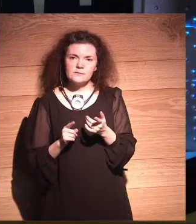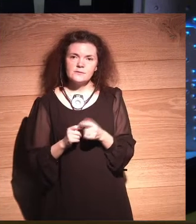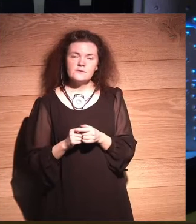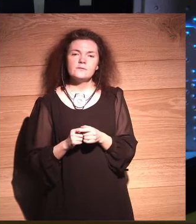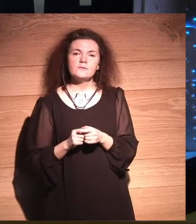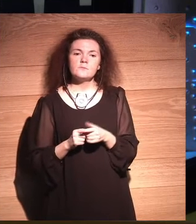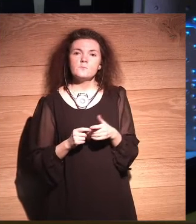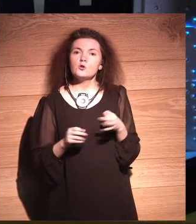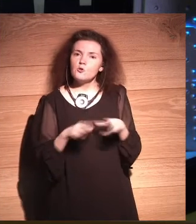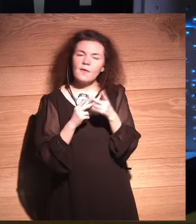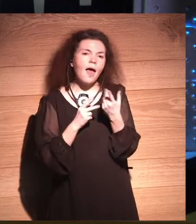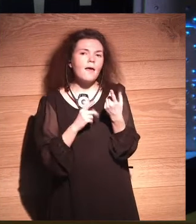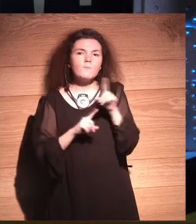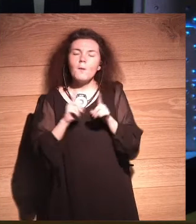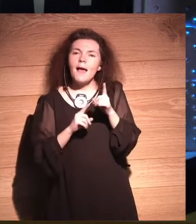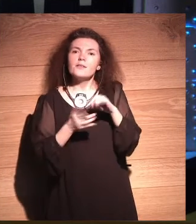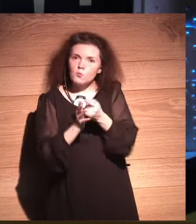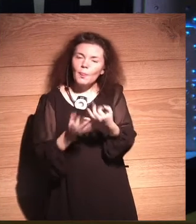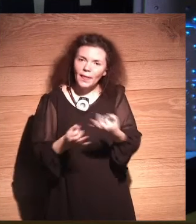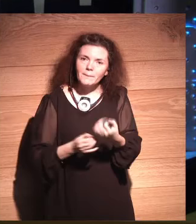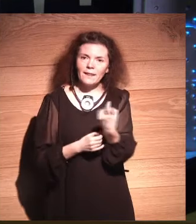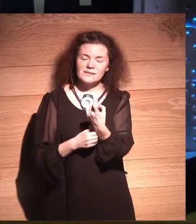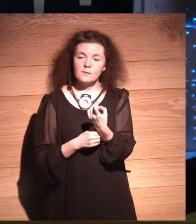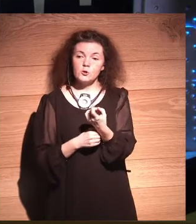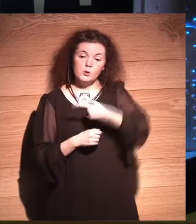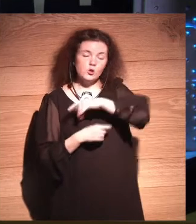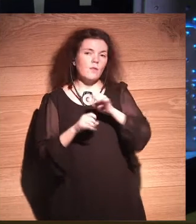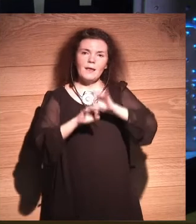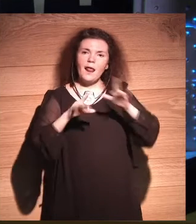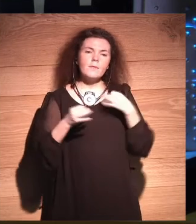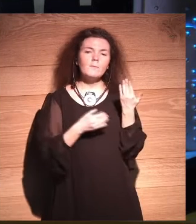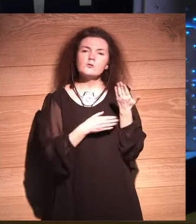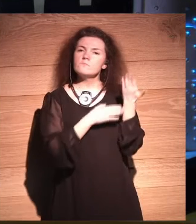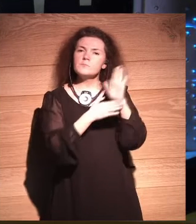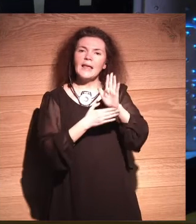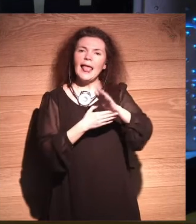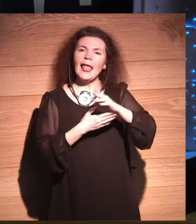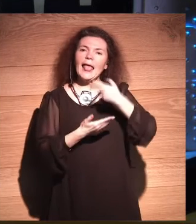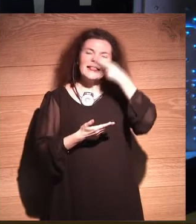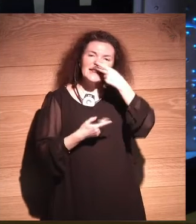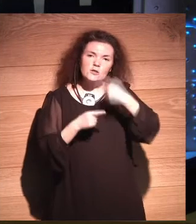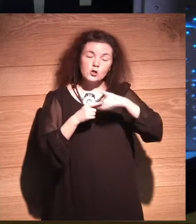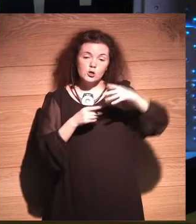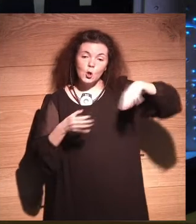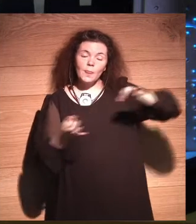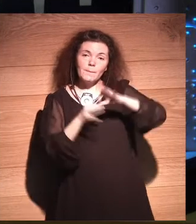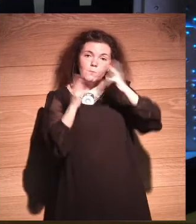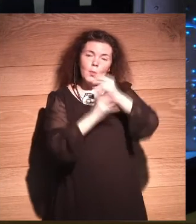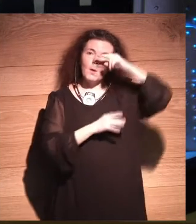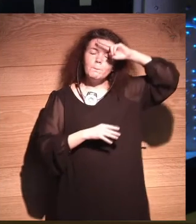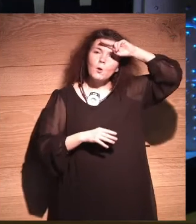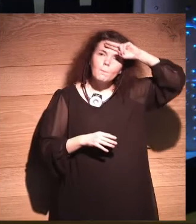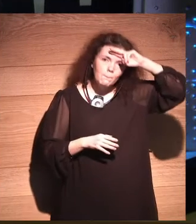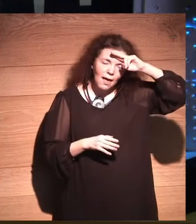sorely concerned about a world in which Apple and Google and Amazon and Silicon Valley and their equivalents around